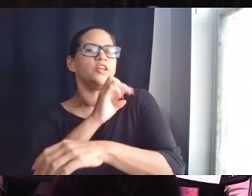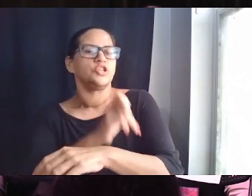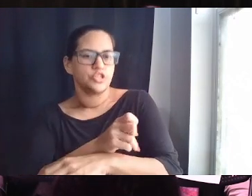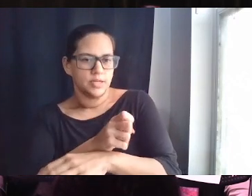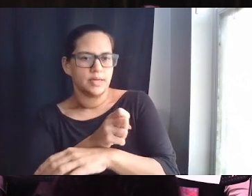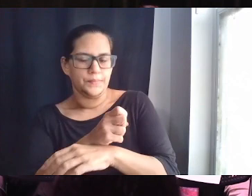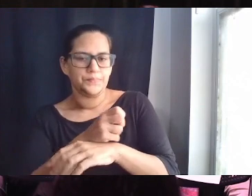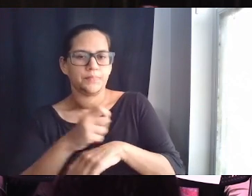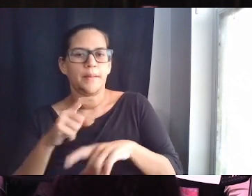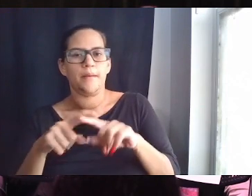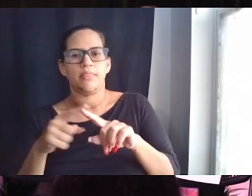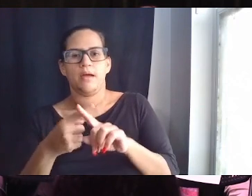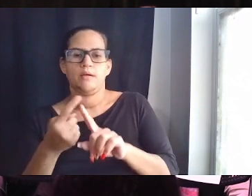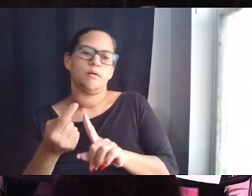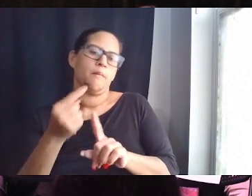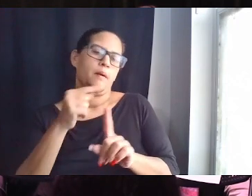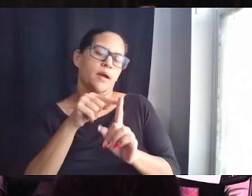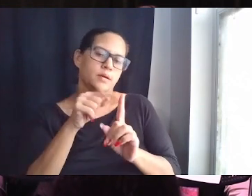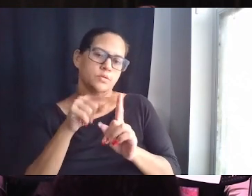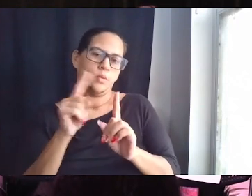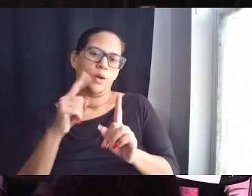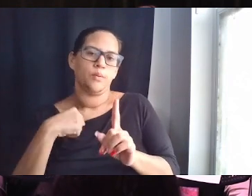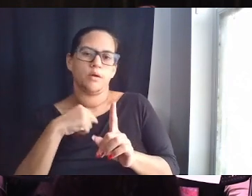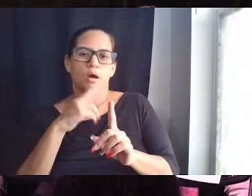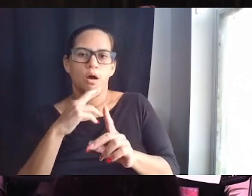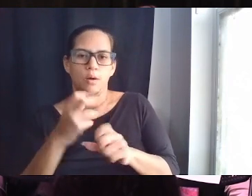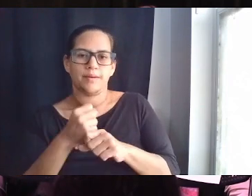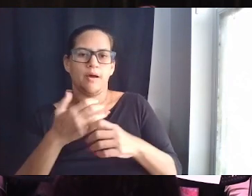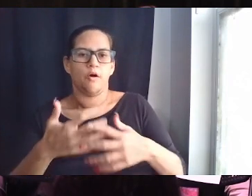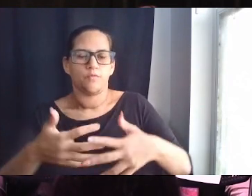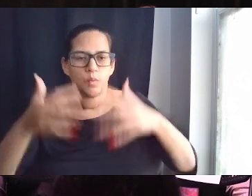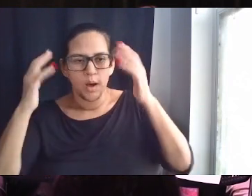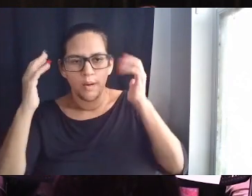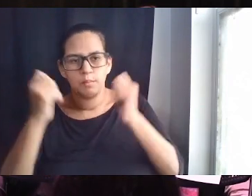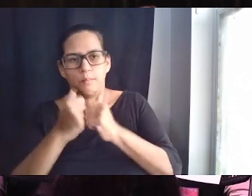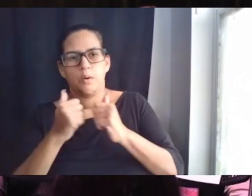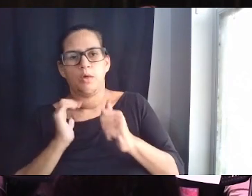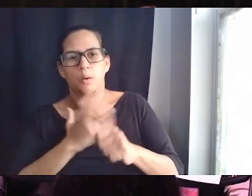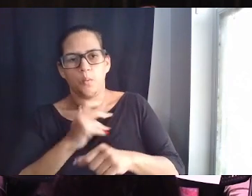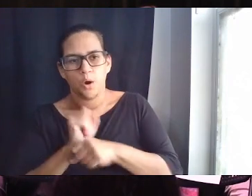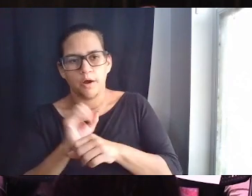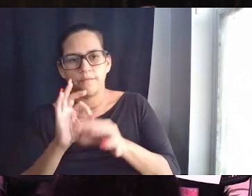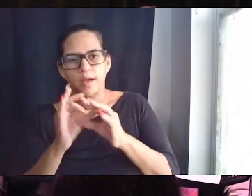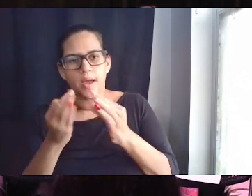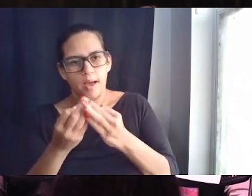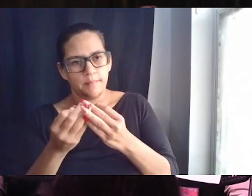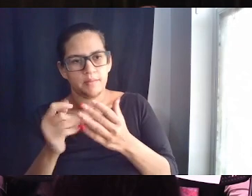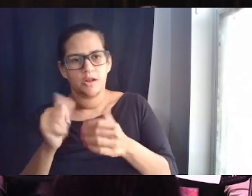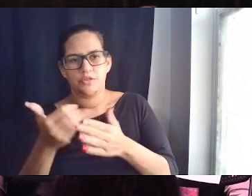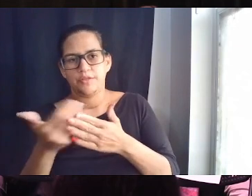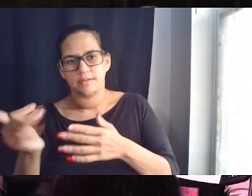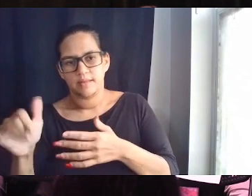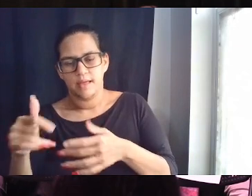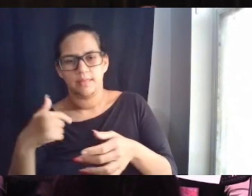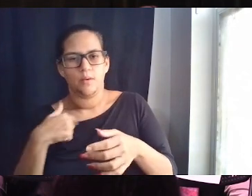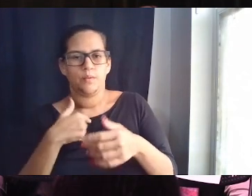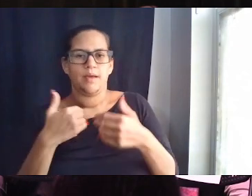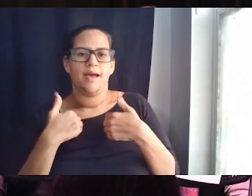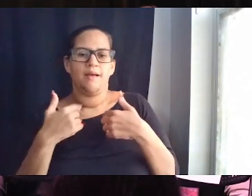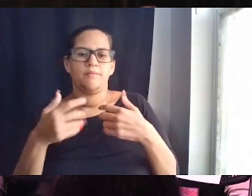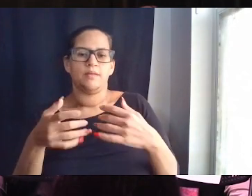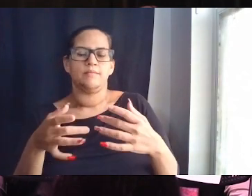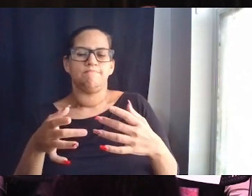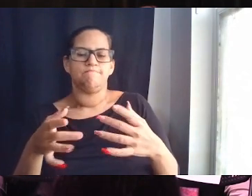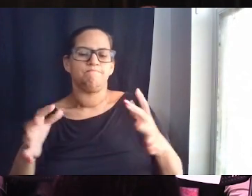to where we are, and we get overwhelmed by our work, our families, and other things like that. And we had this kismet of being with